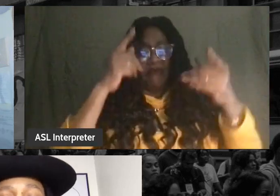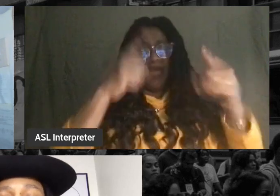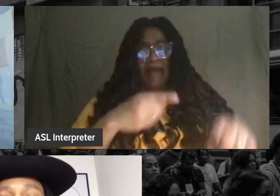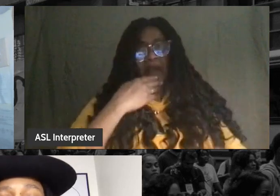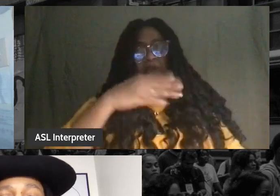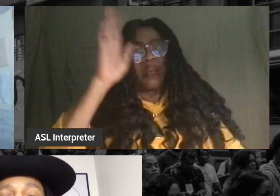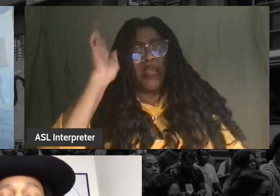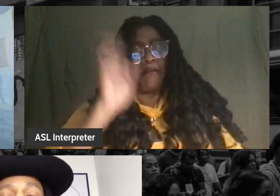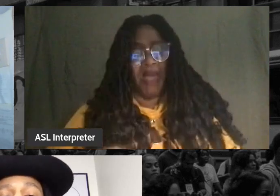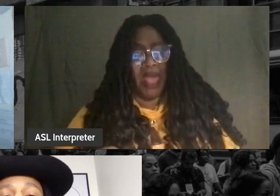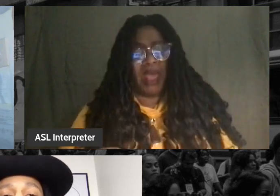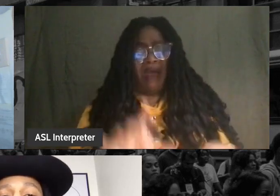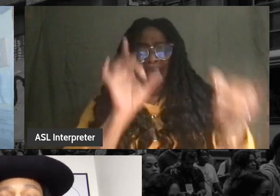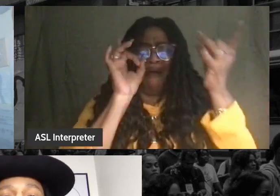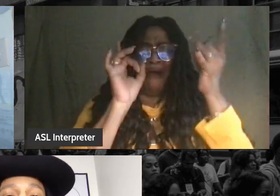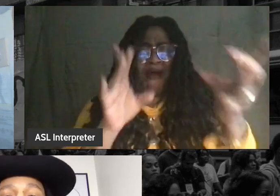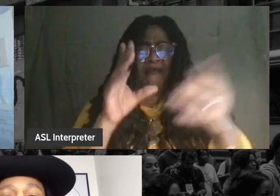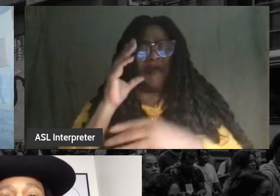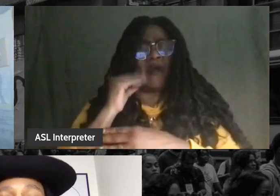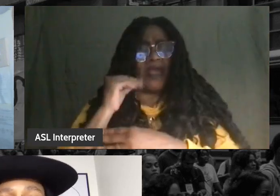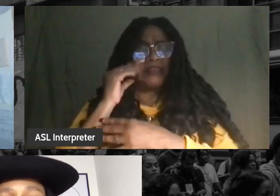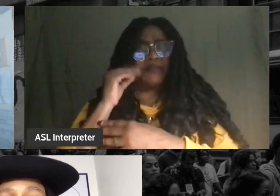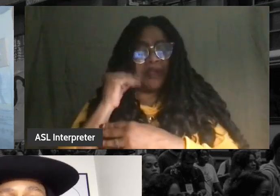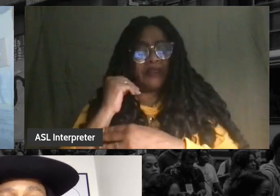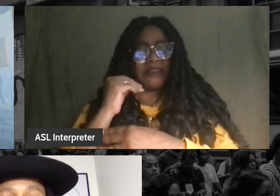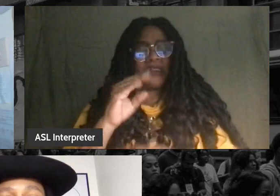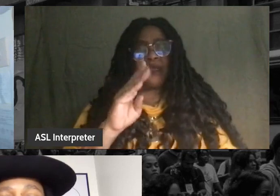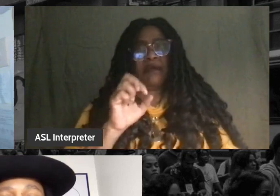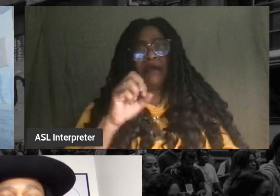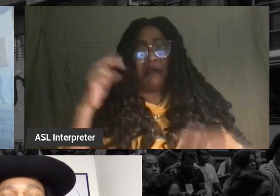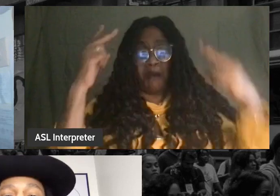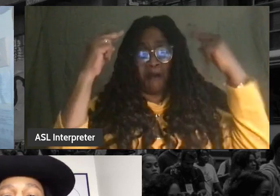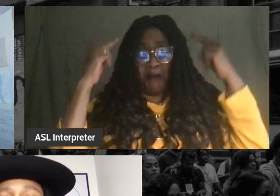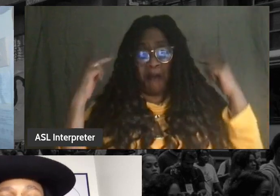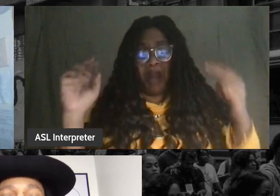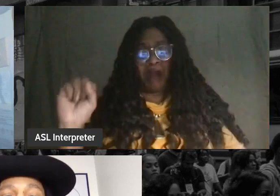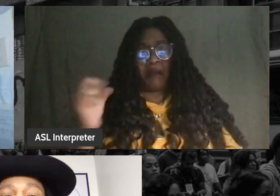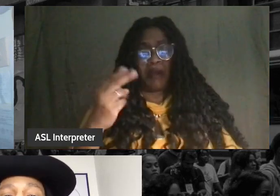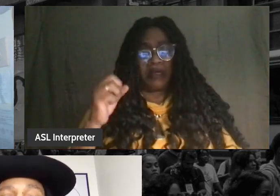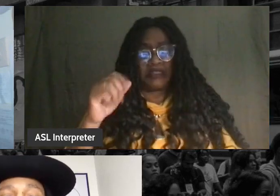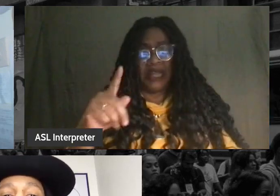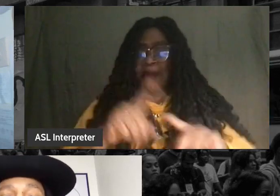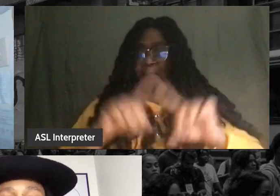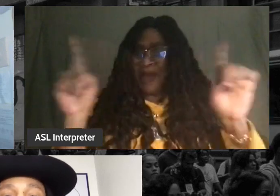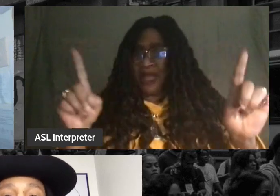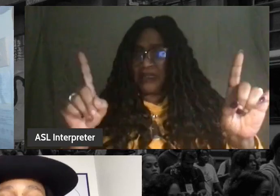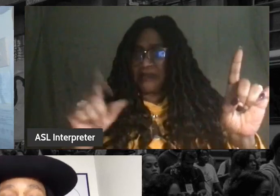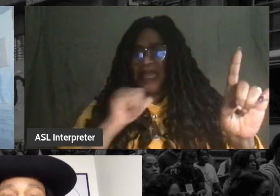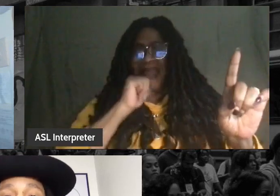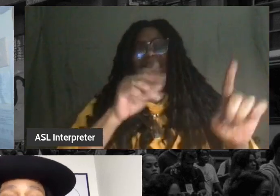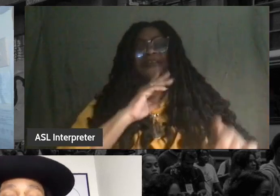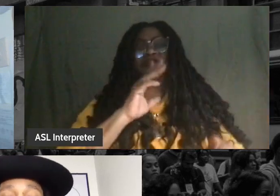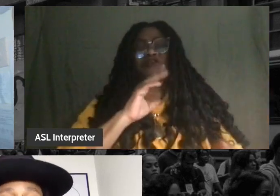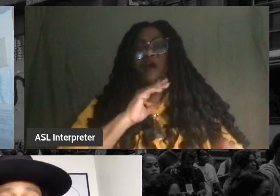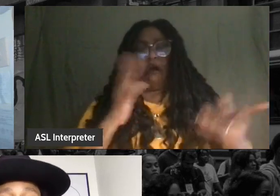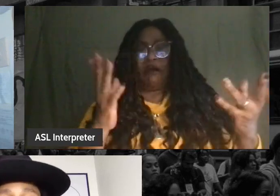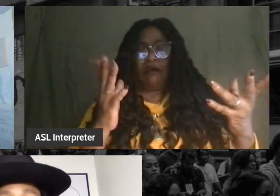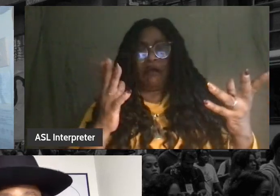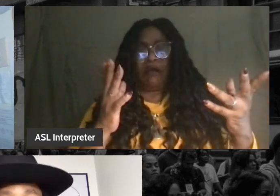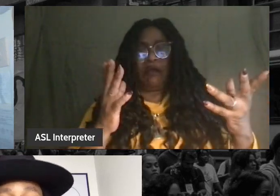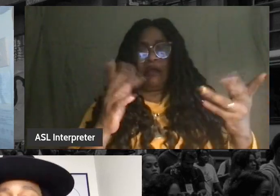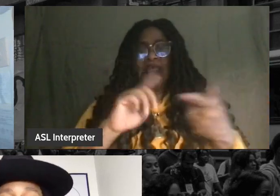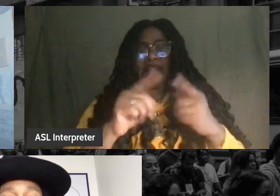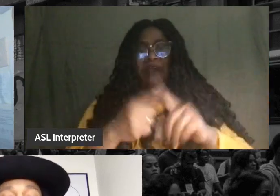experience at the barbershop, but I never talked to any of my friends about it. Until one day I got kicked out of the barbershop for being gay.